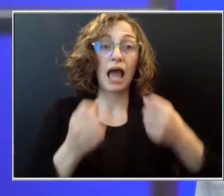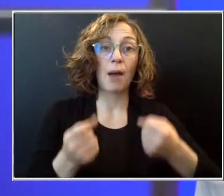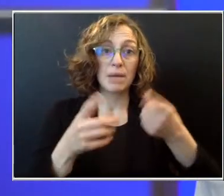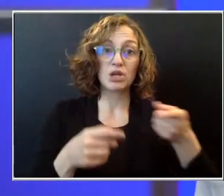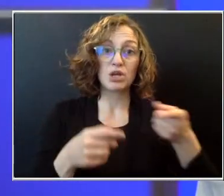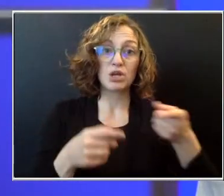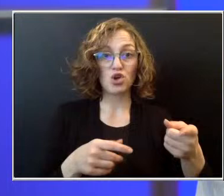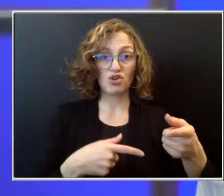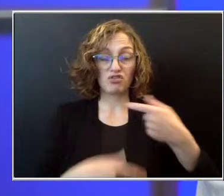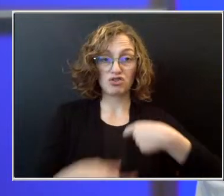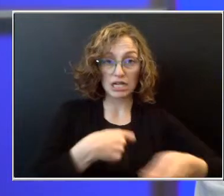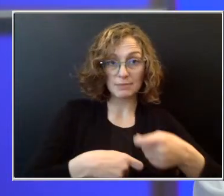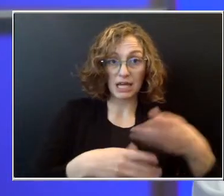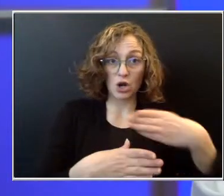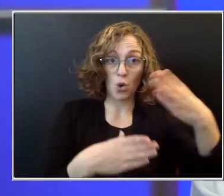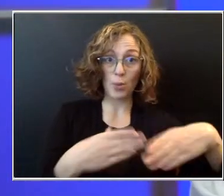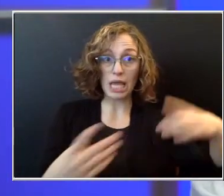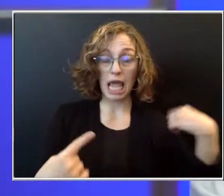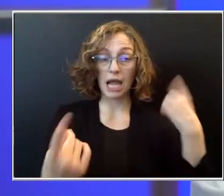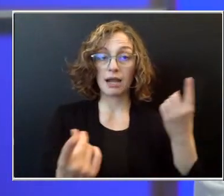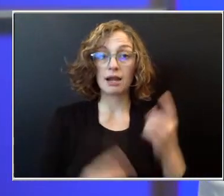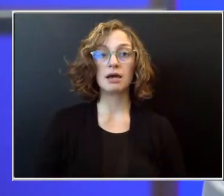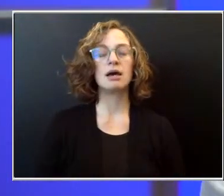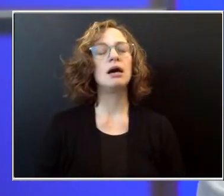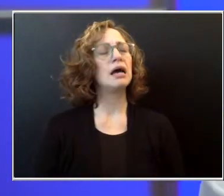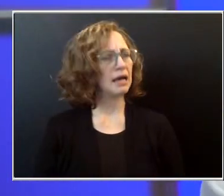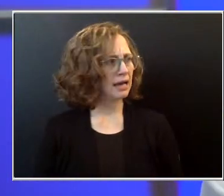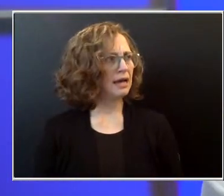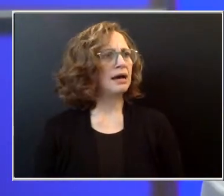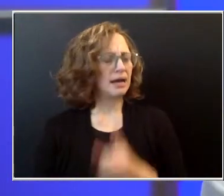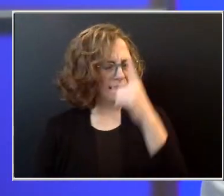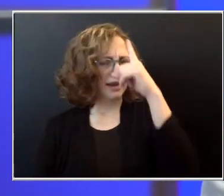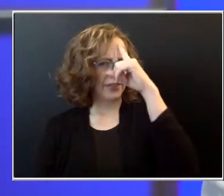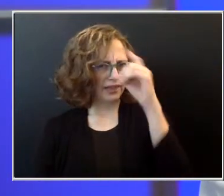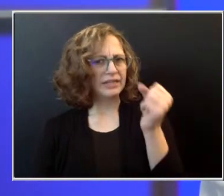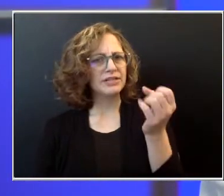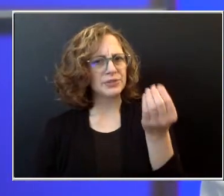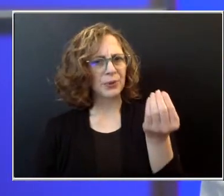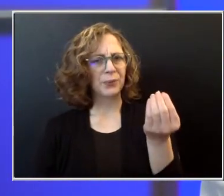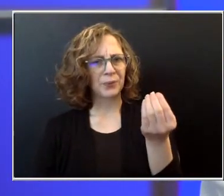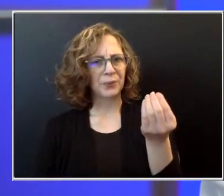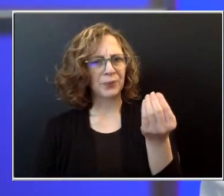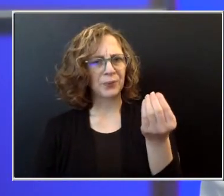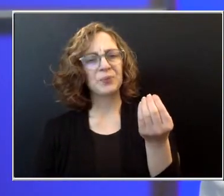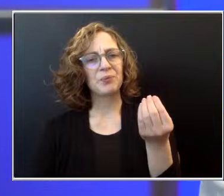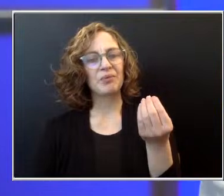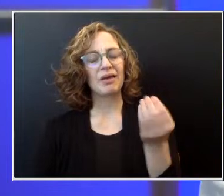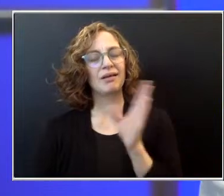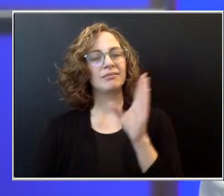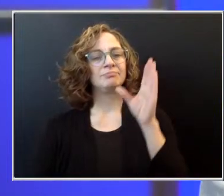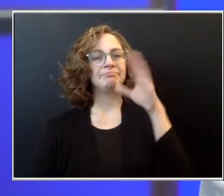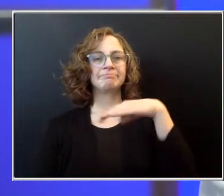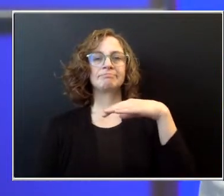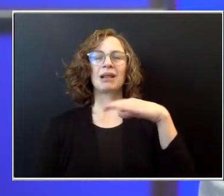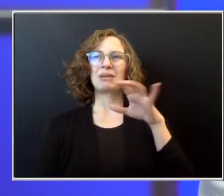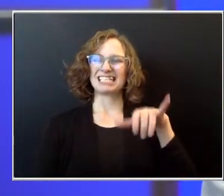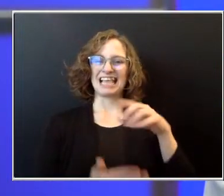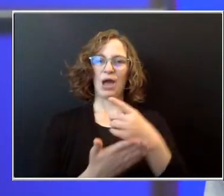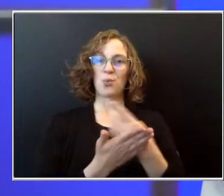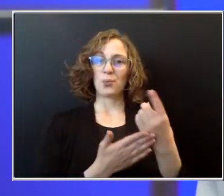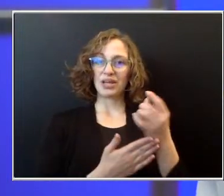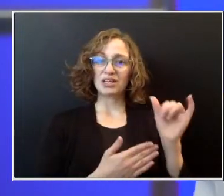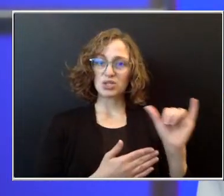ever? I think so. It's kind of strange because if you look, I think that week too, we did something like